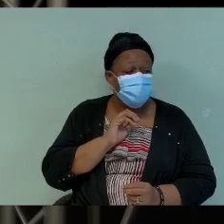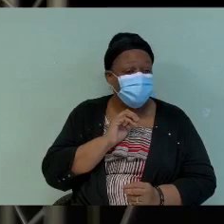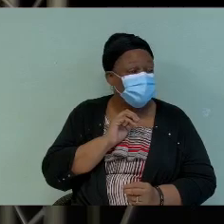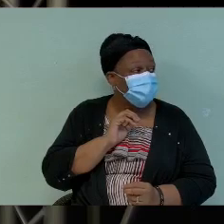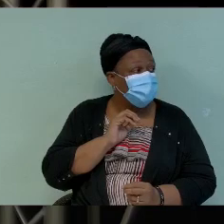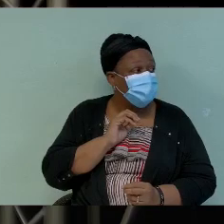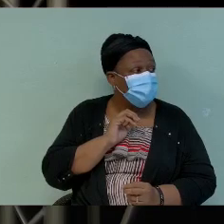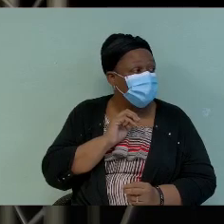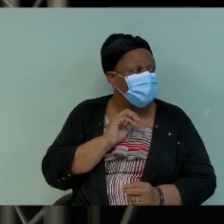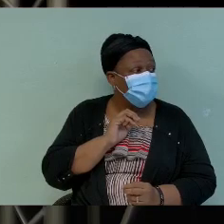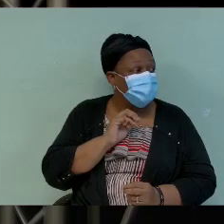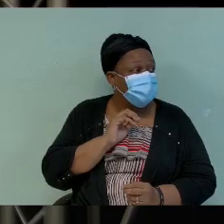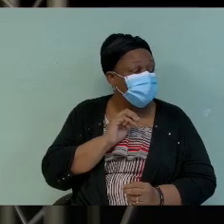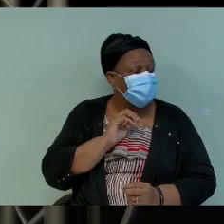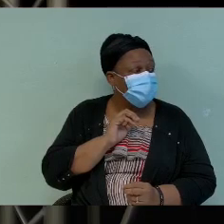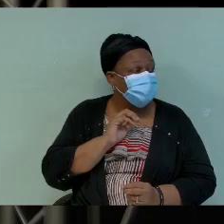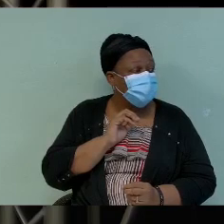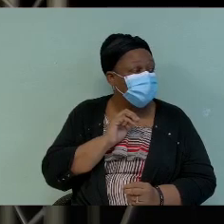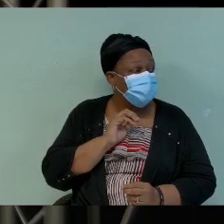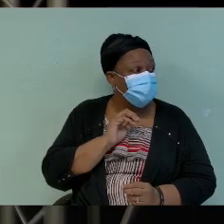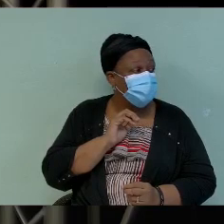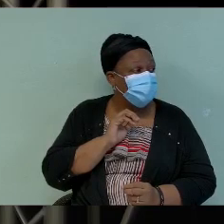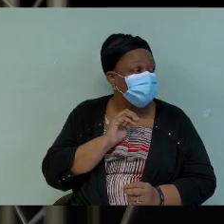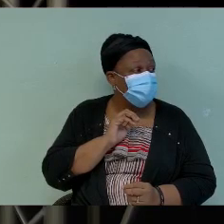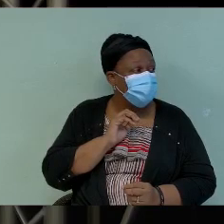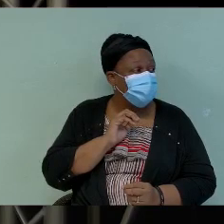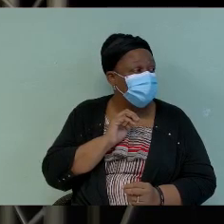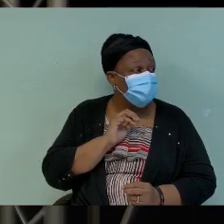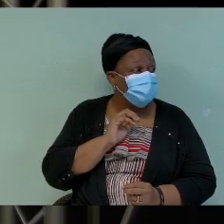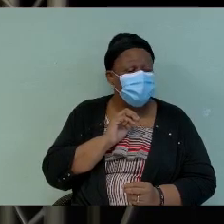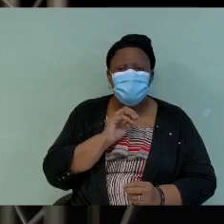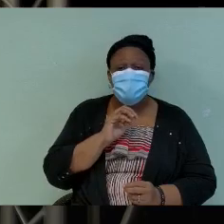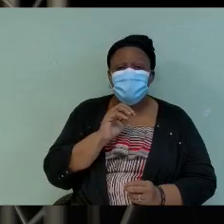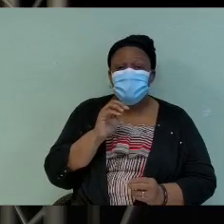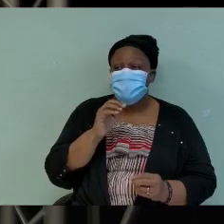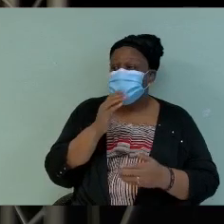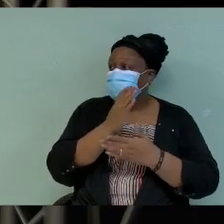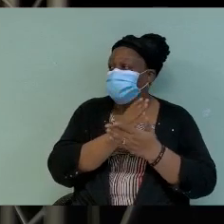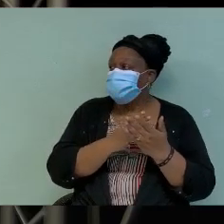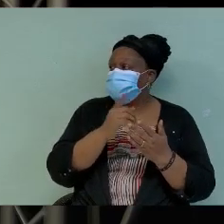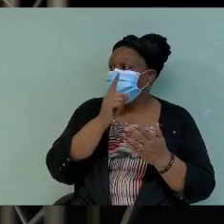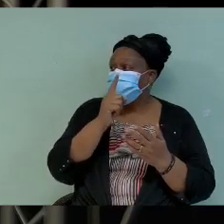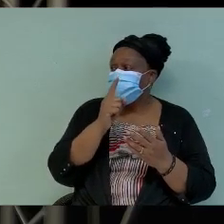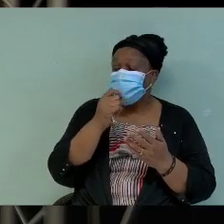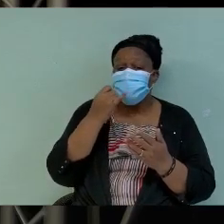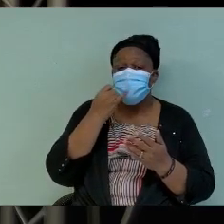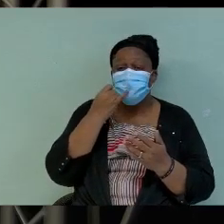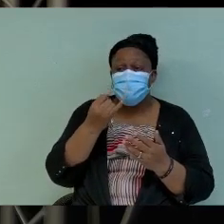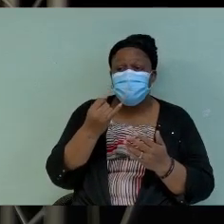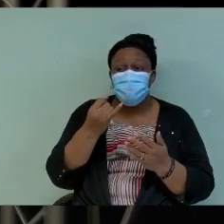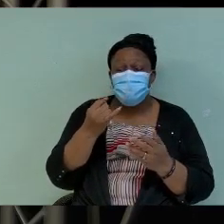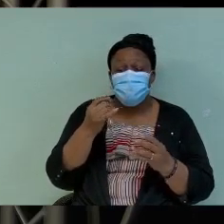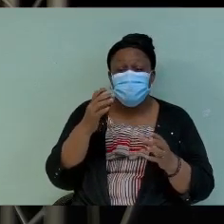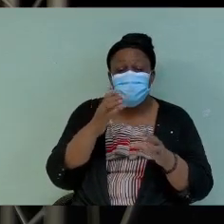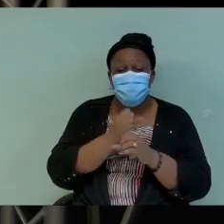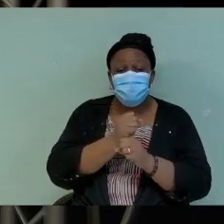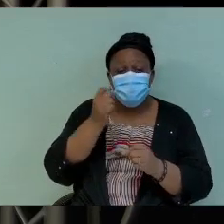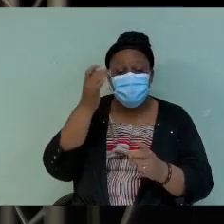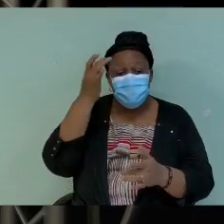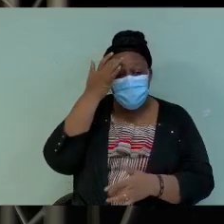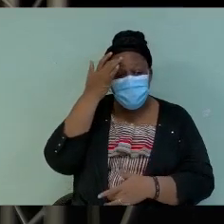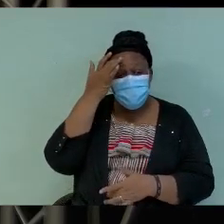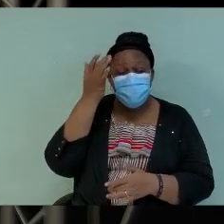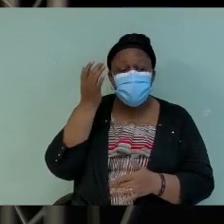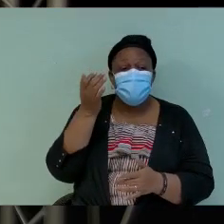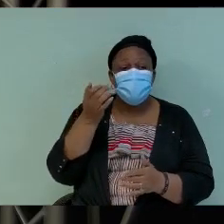three, in a lot of pain, and gets weak from time to time. And according to the report, she has to